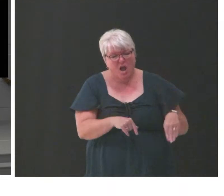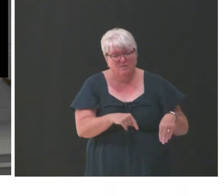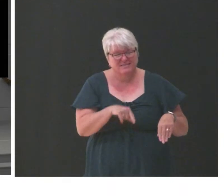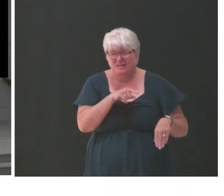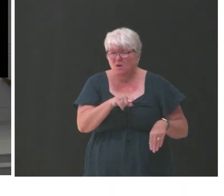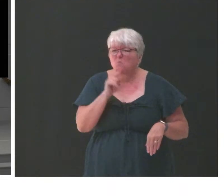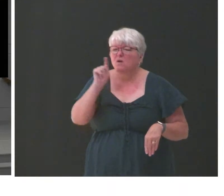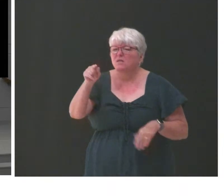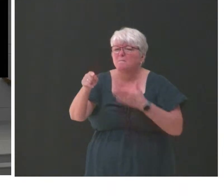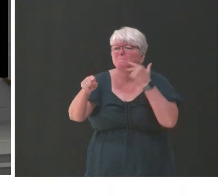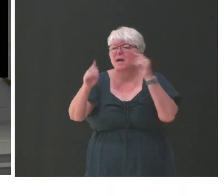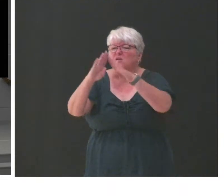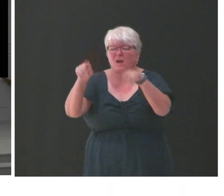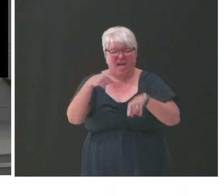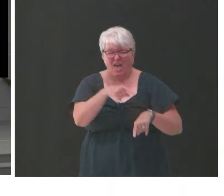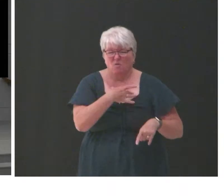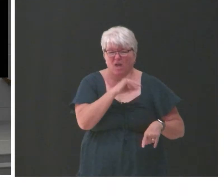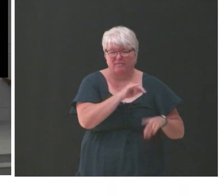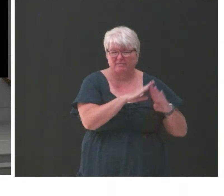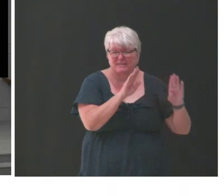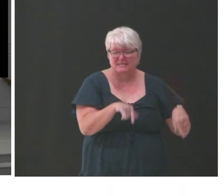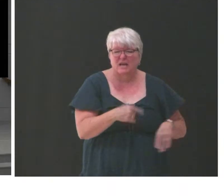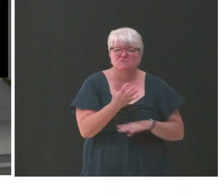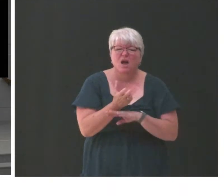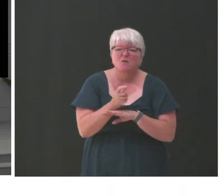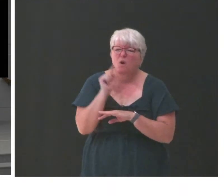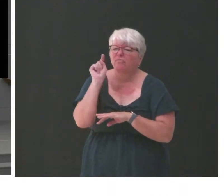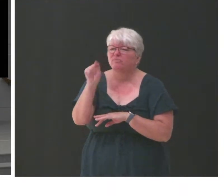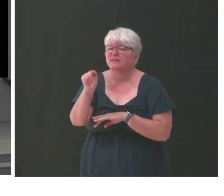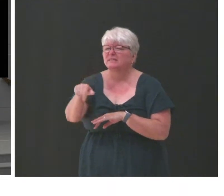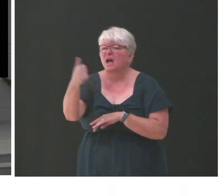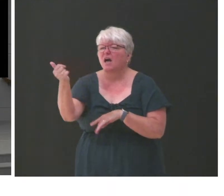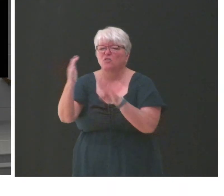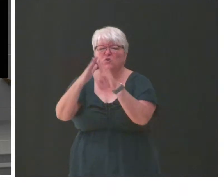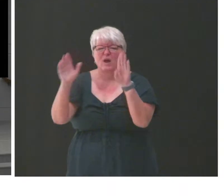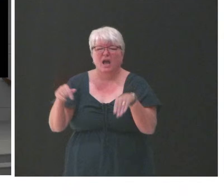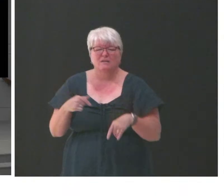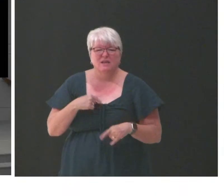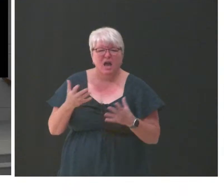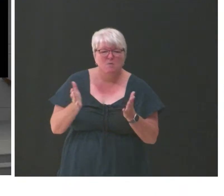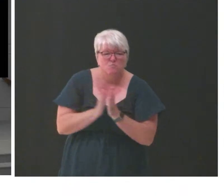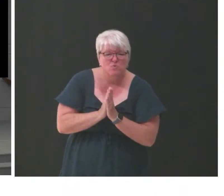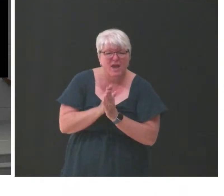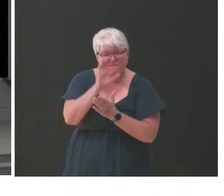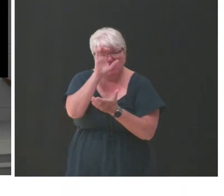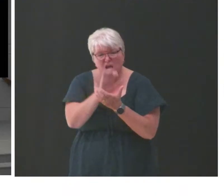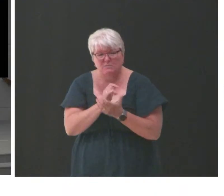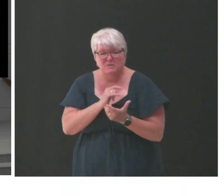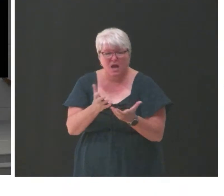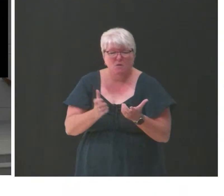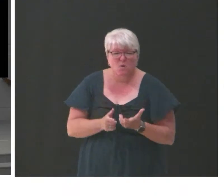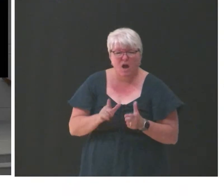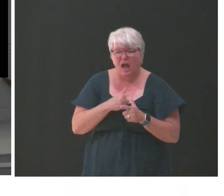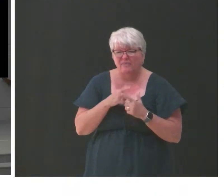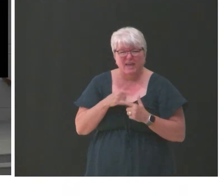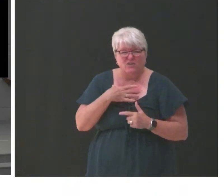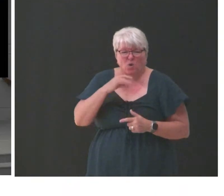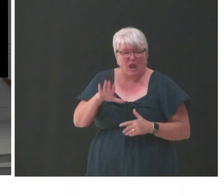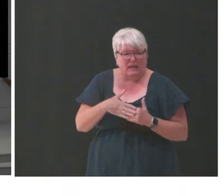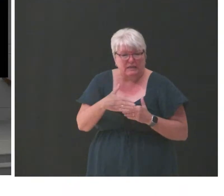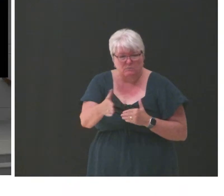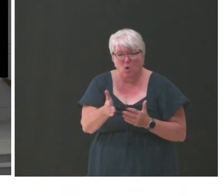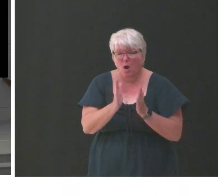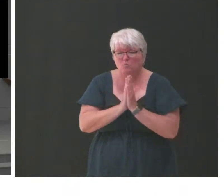house we want, so I don't like this house anymore. I prayed for this woman that I would marry. I prayed for the husband that I would marry, but I just don't like it